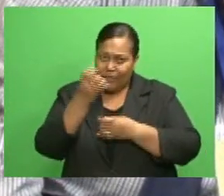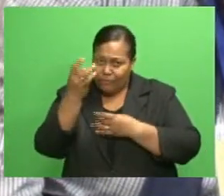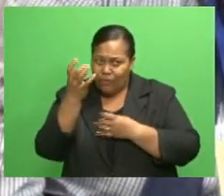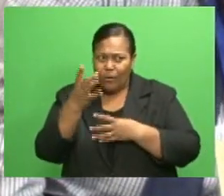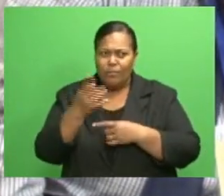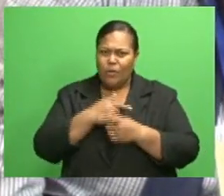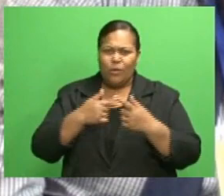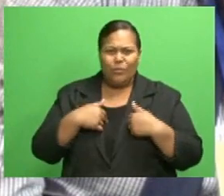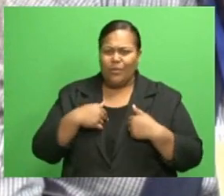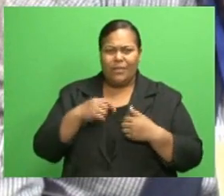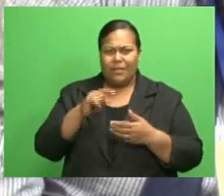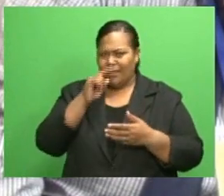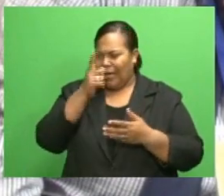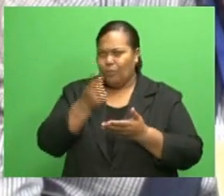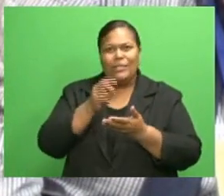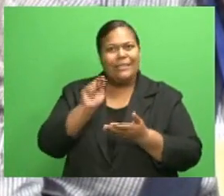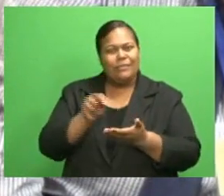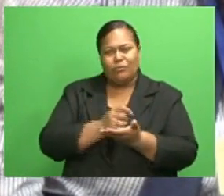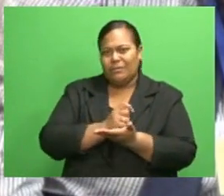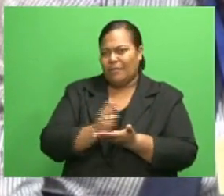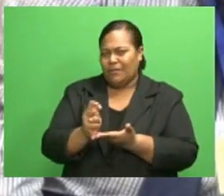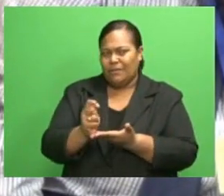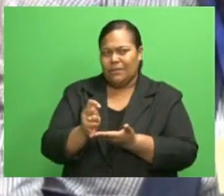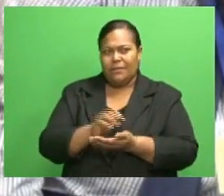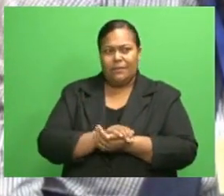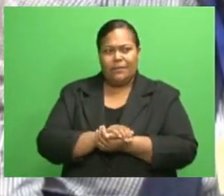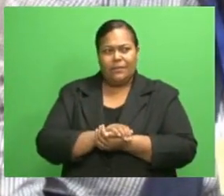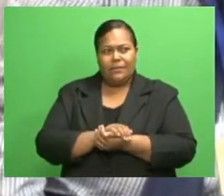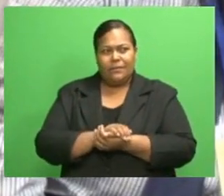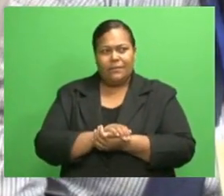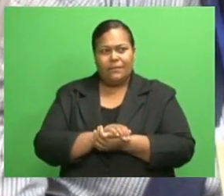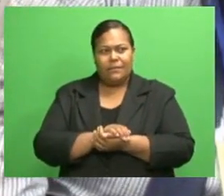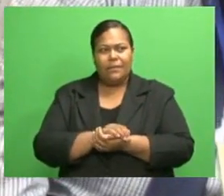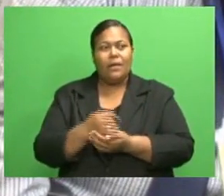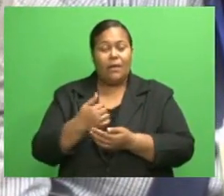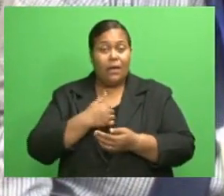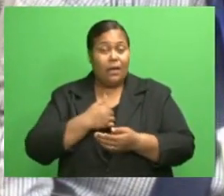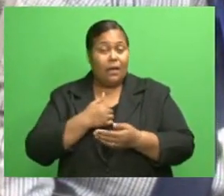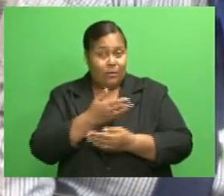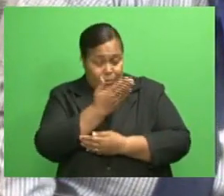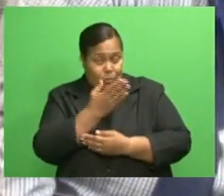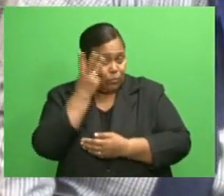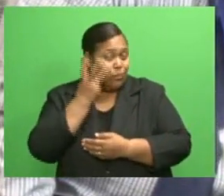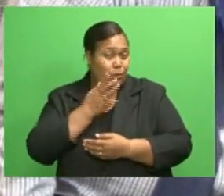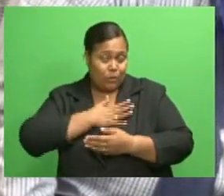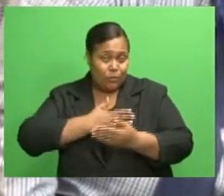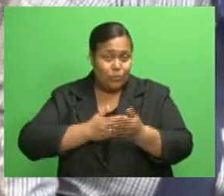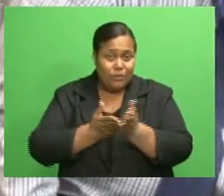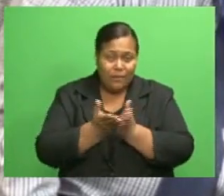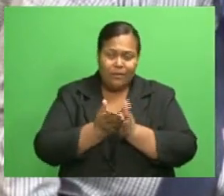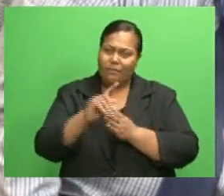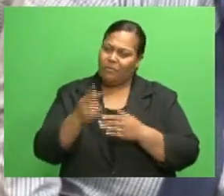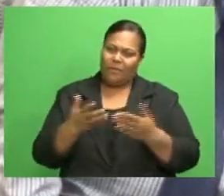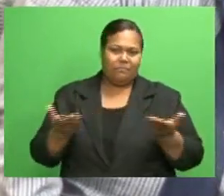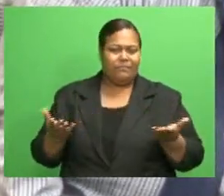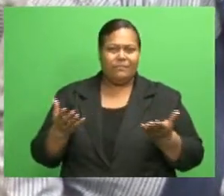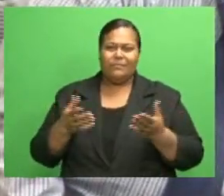can't discuss doing transparency. In my utmost duty to serve, I've done that for the task force and for the party.